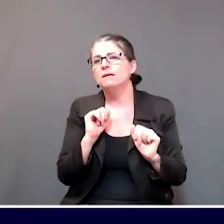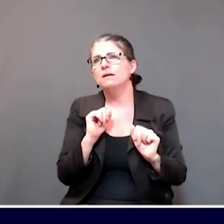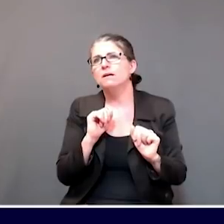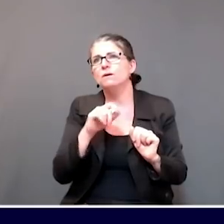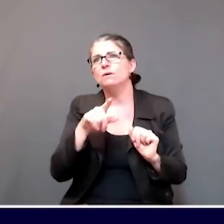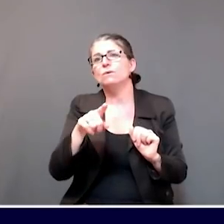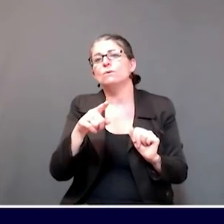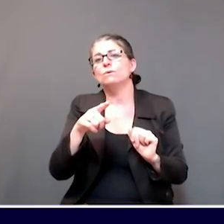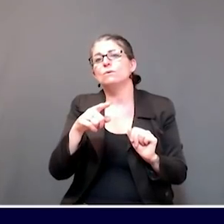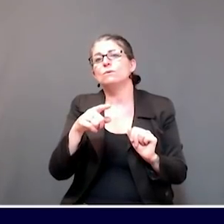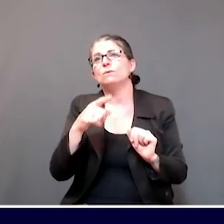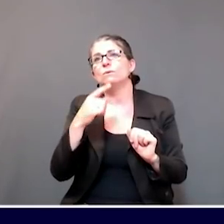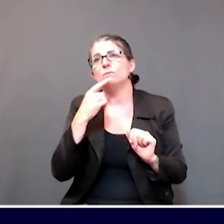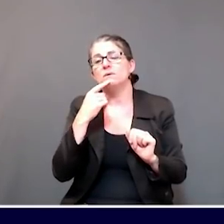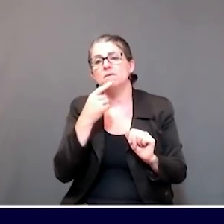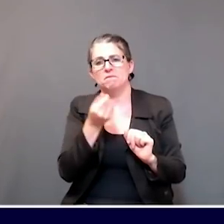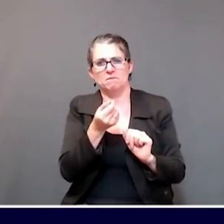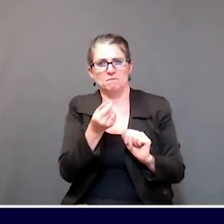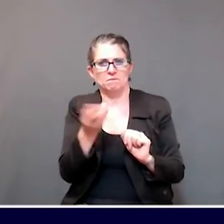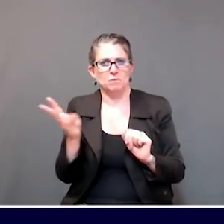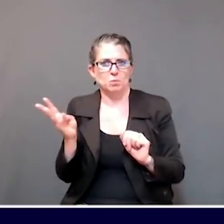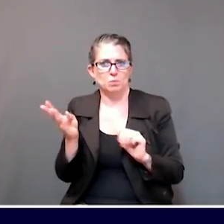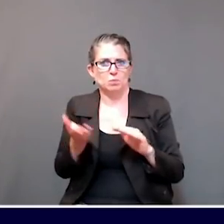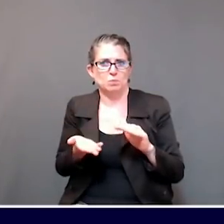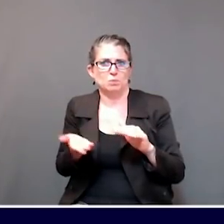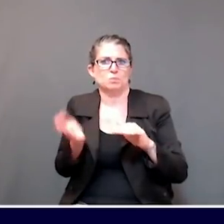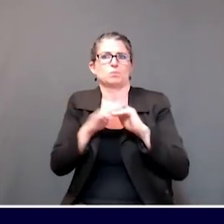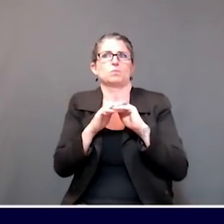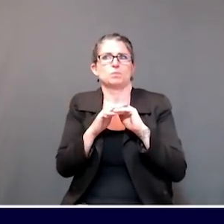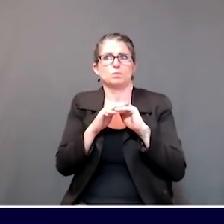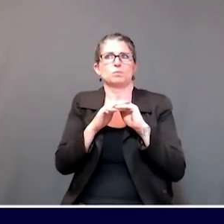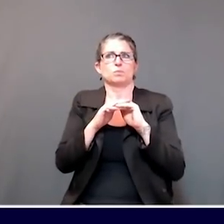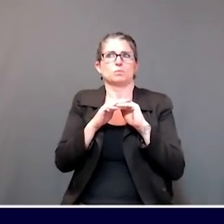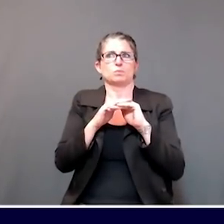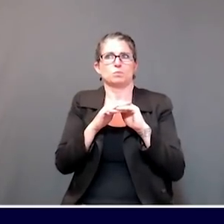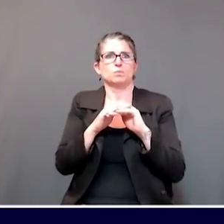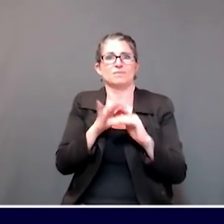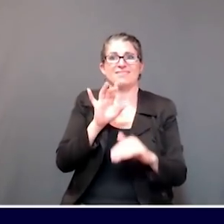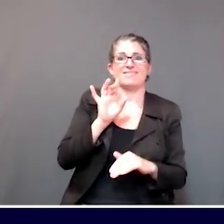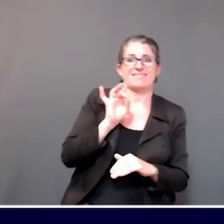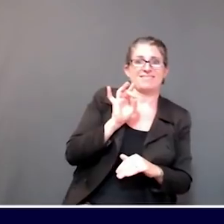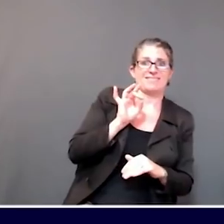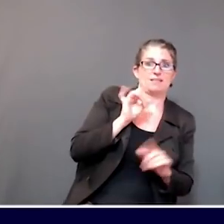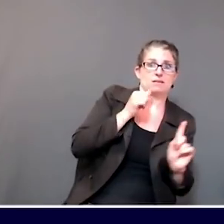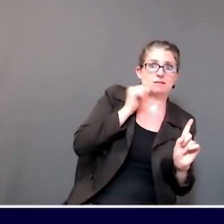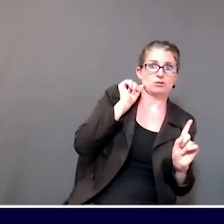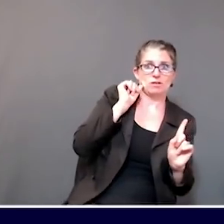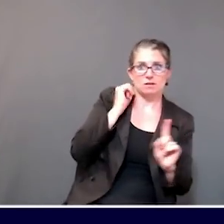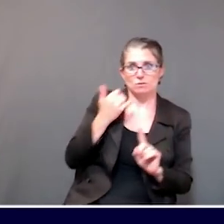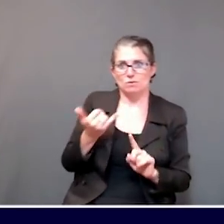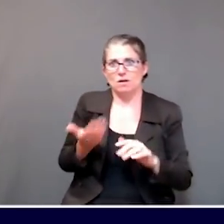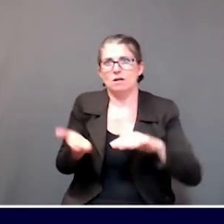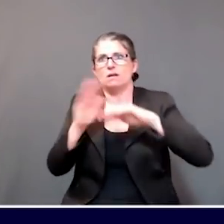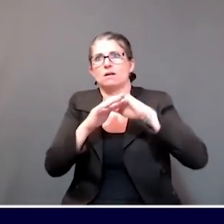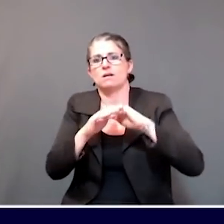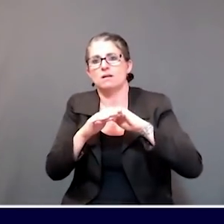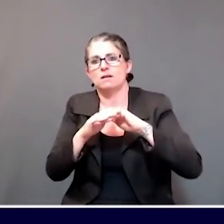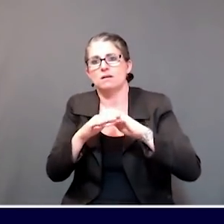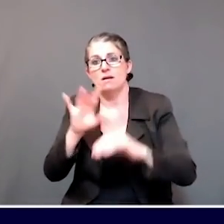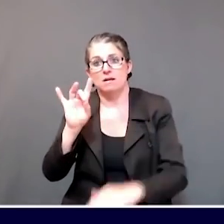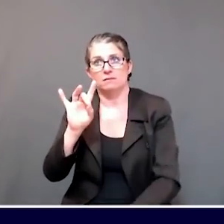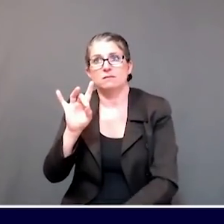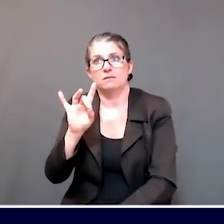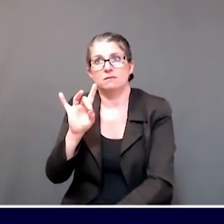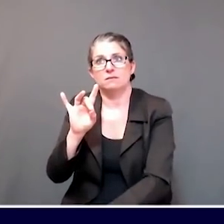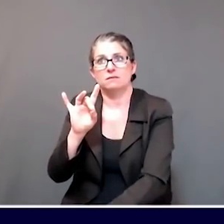all reported this morning. Most of the meetings, we all reported 8. But if you take a deeper dive into the website and you look at the trends tab, you'll see that the increase